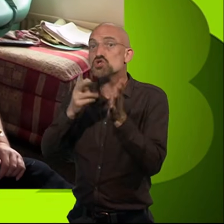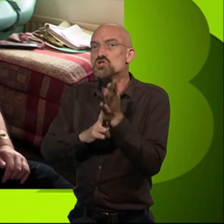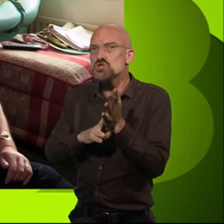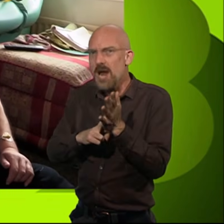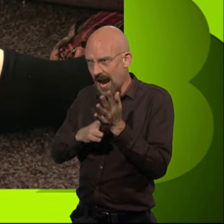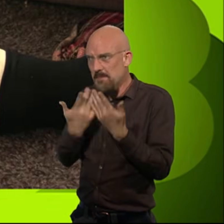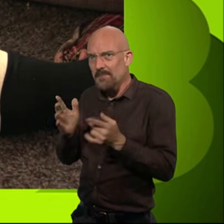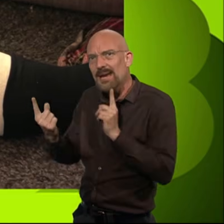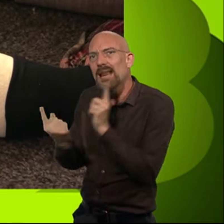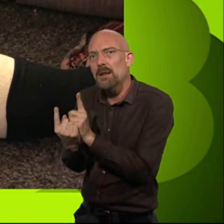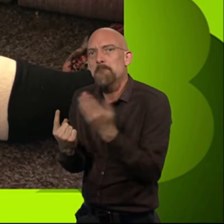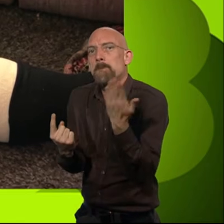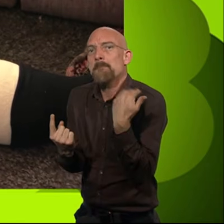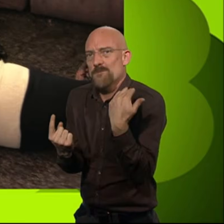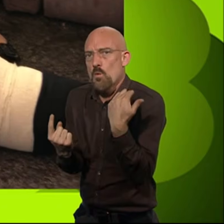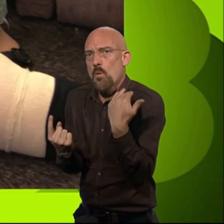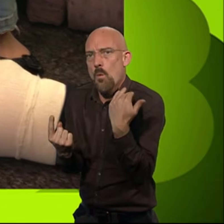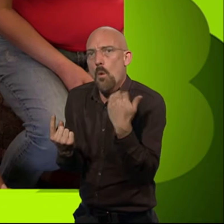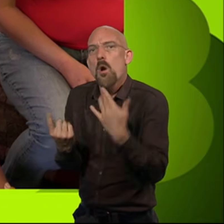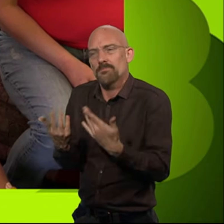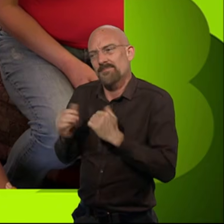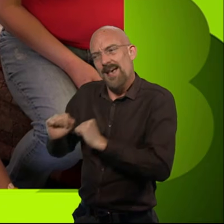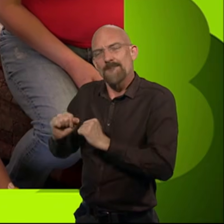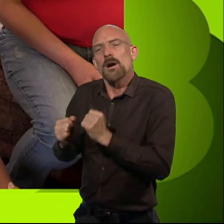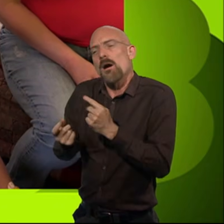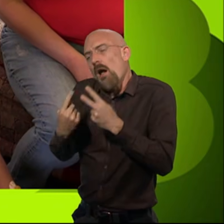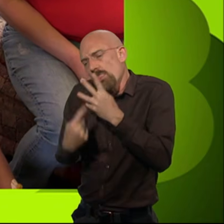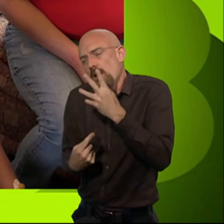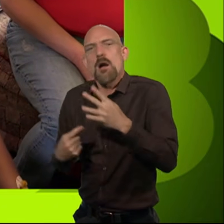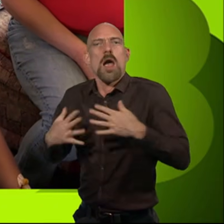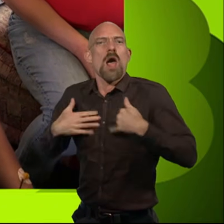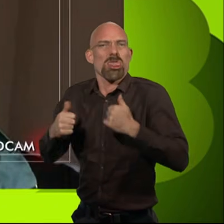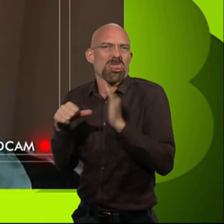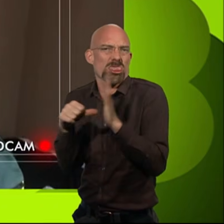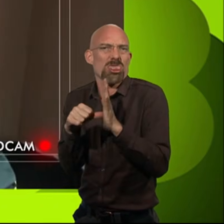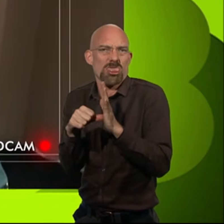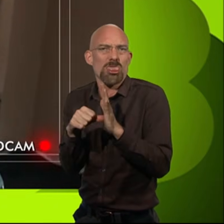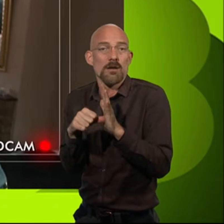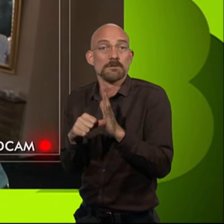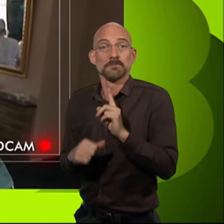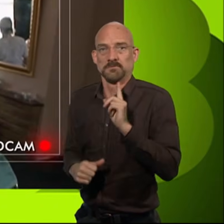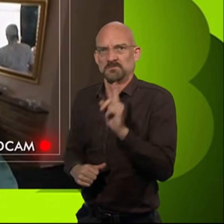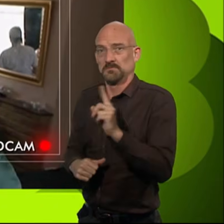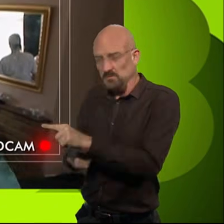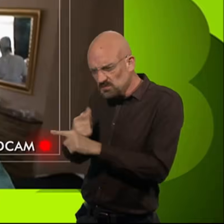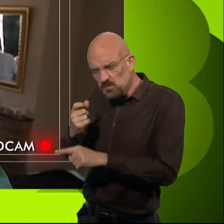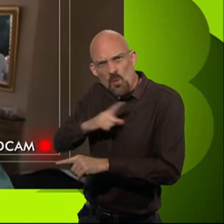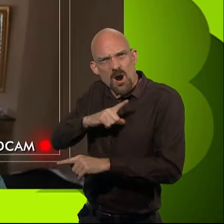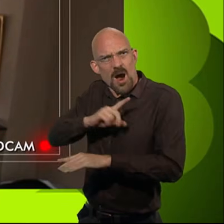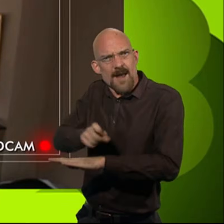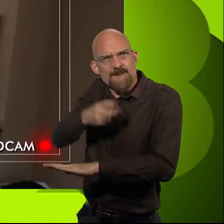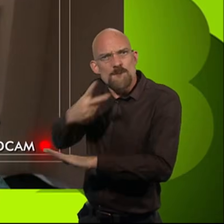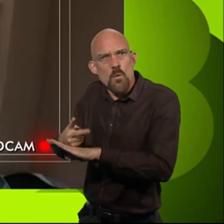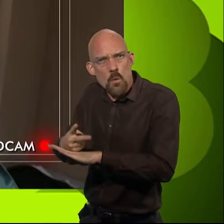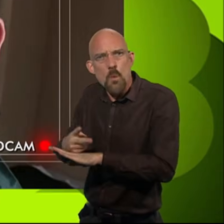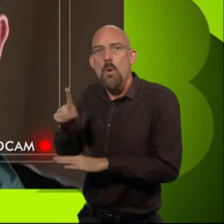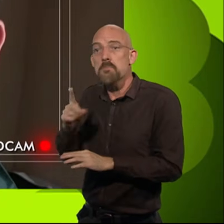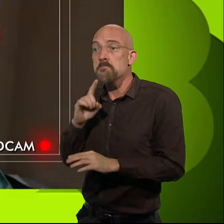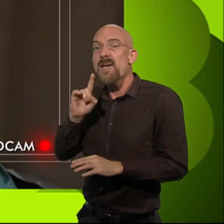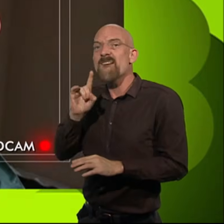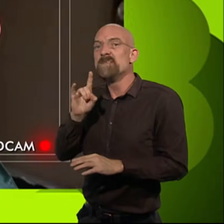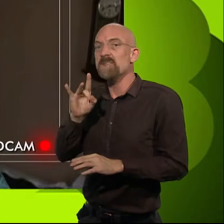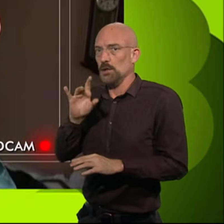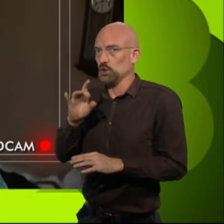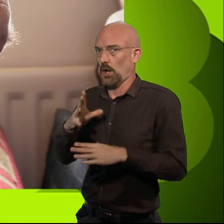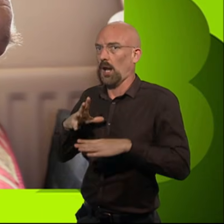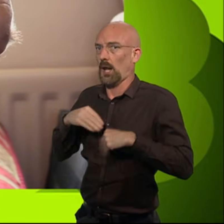met before, and he has quite a few existing health problems. Got to figure out why he fell. Does he have an infection? Is his blood